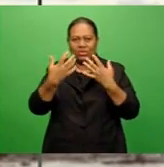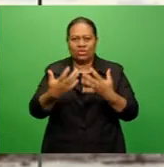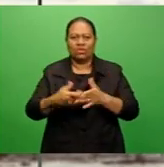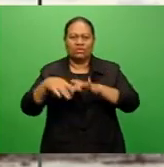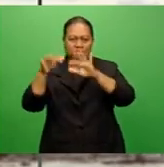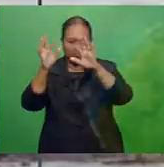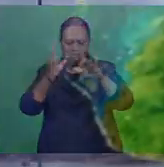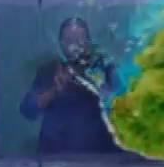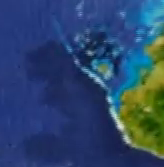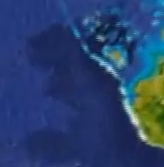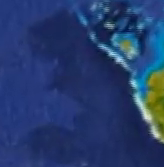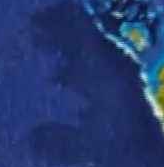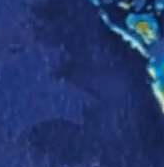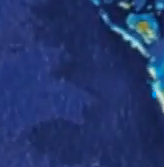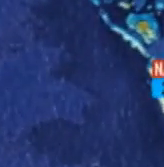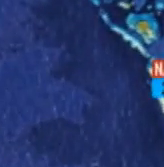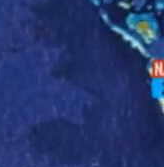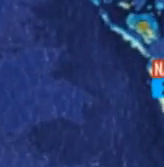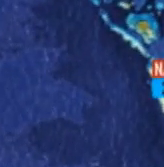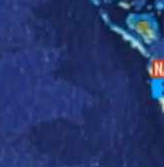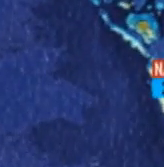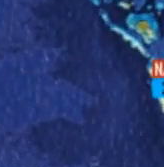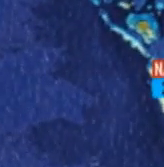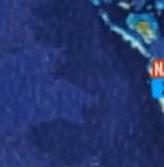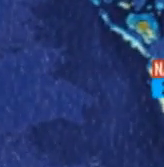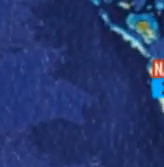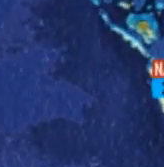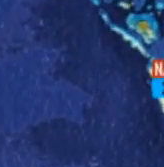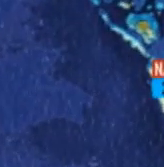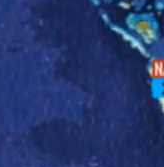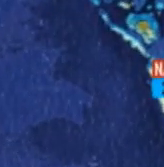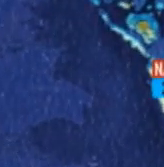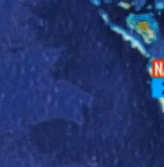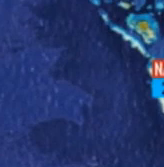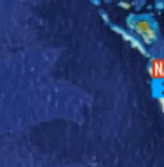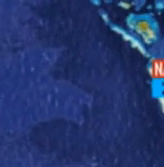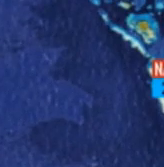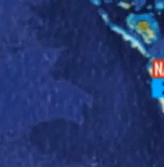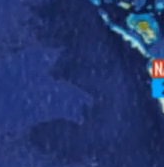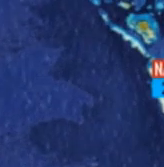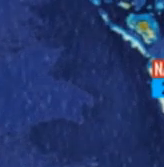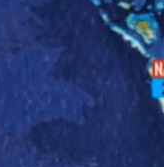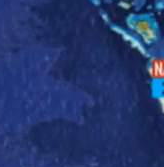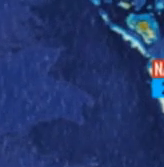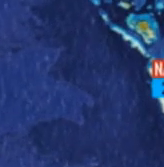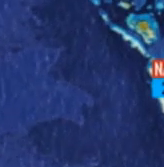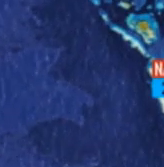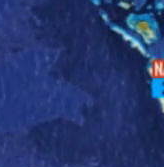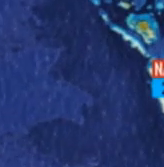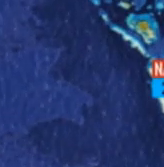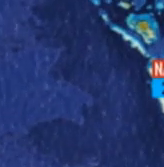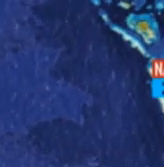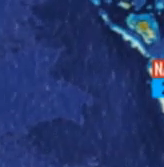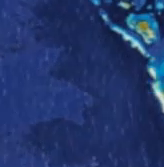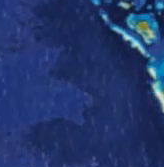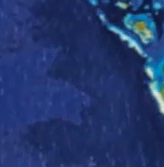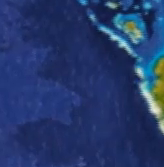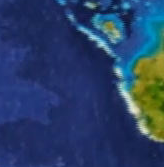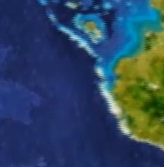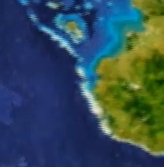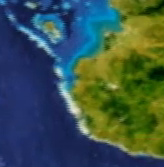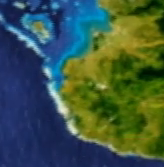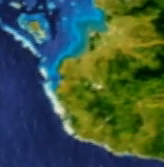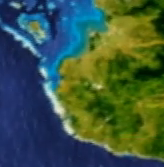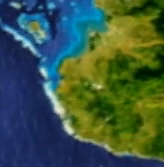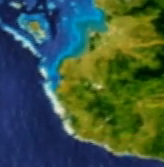showers developing. Looking at the west, sporadic light showers on mostly cloudy day. Eastwards